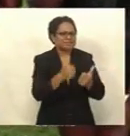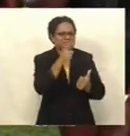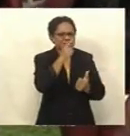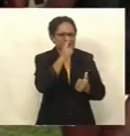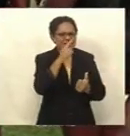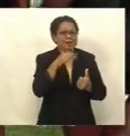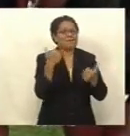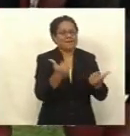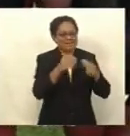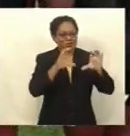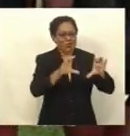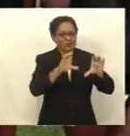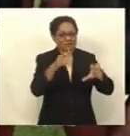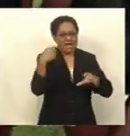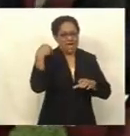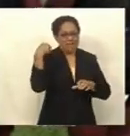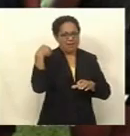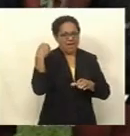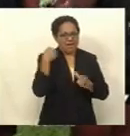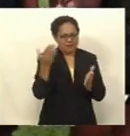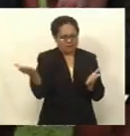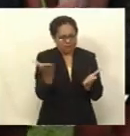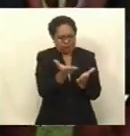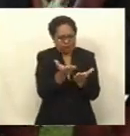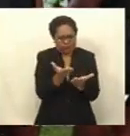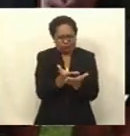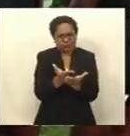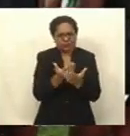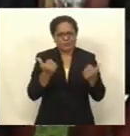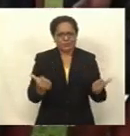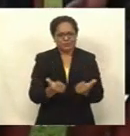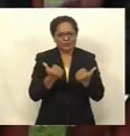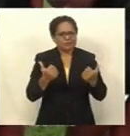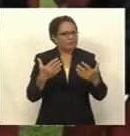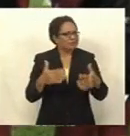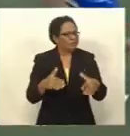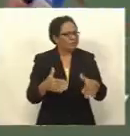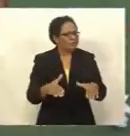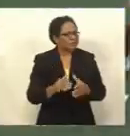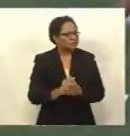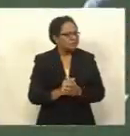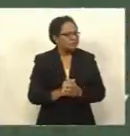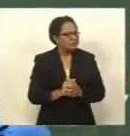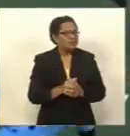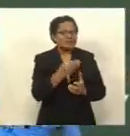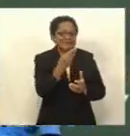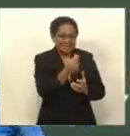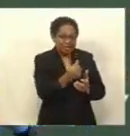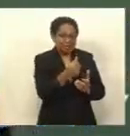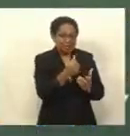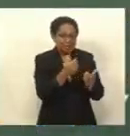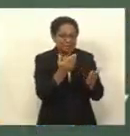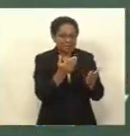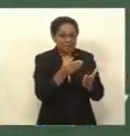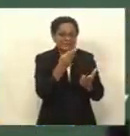received come throughout the world. People who coached